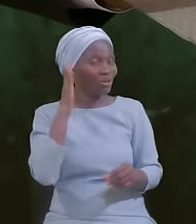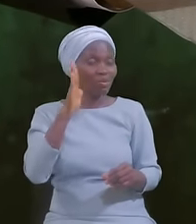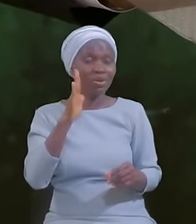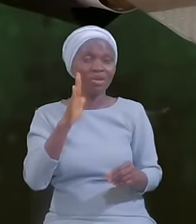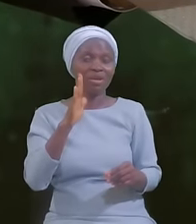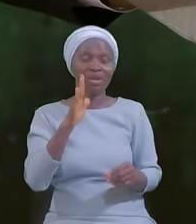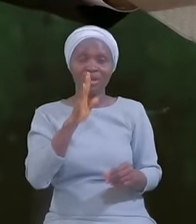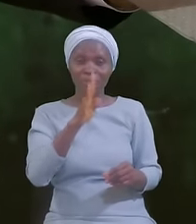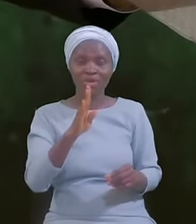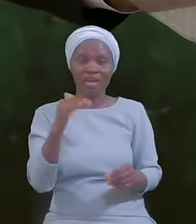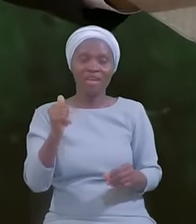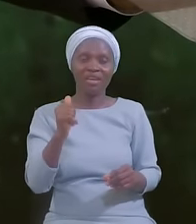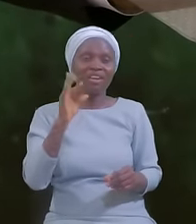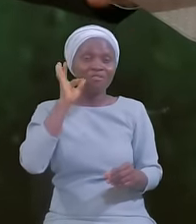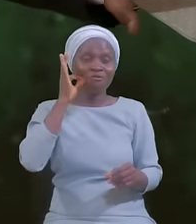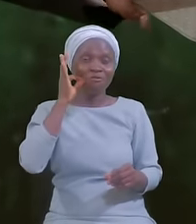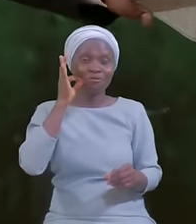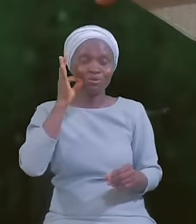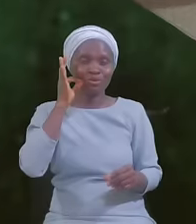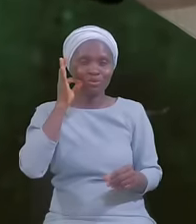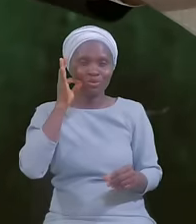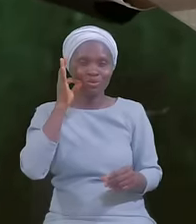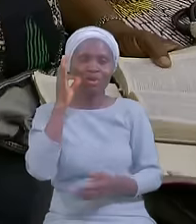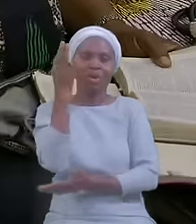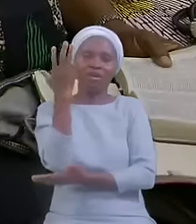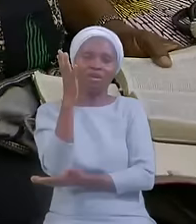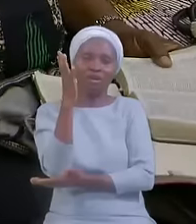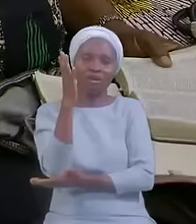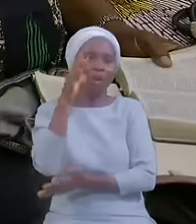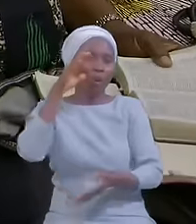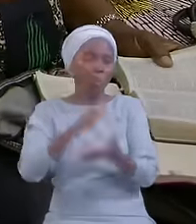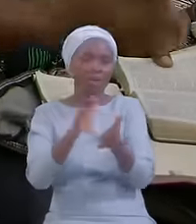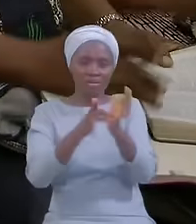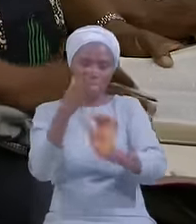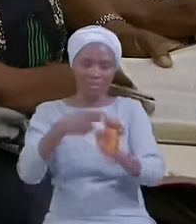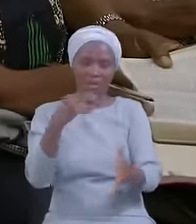fruit bearing wife in Jesus' name.